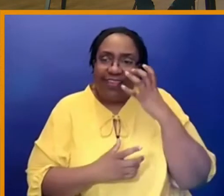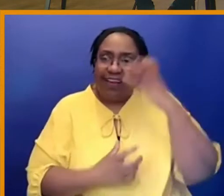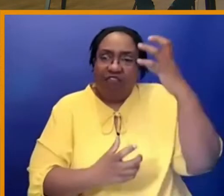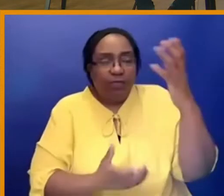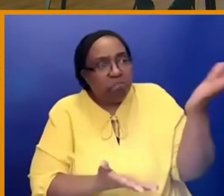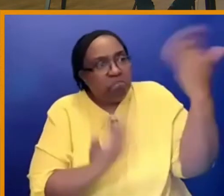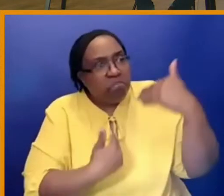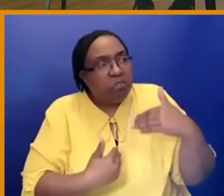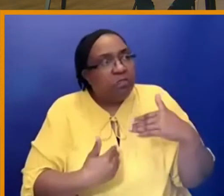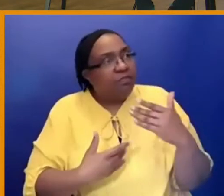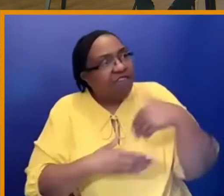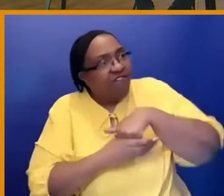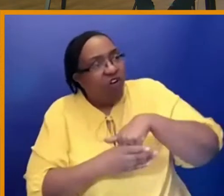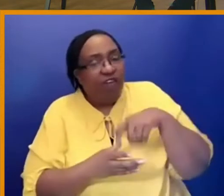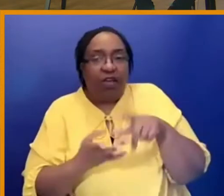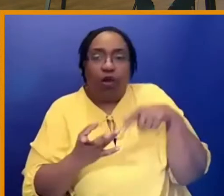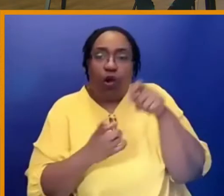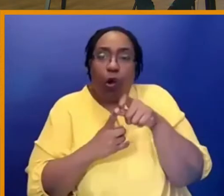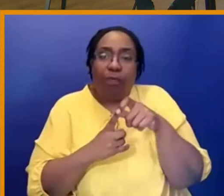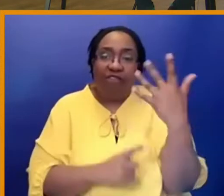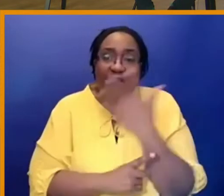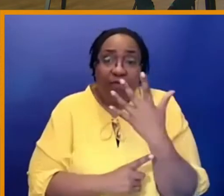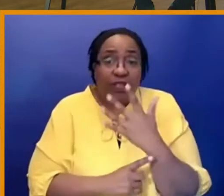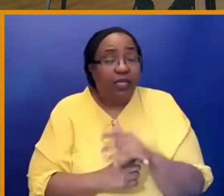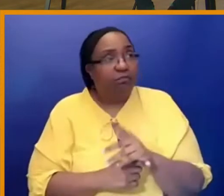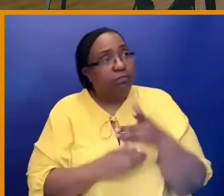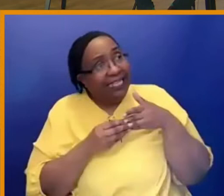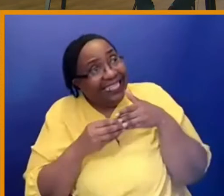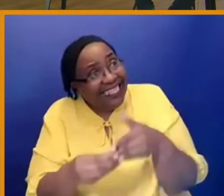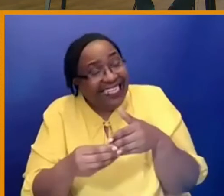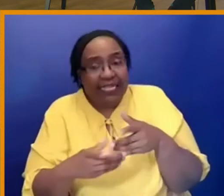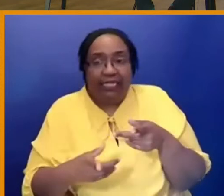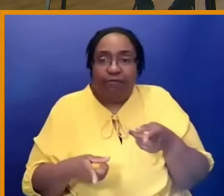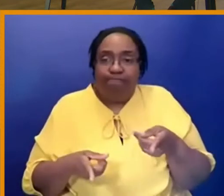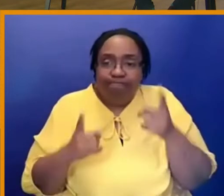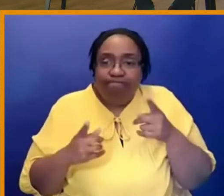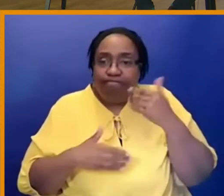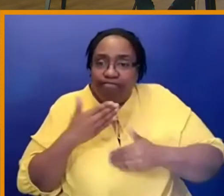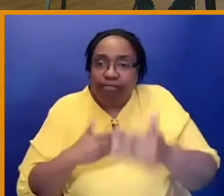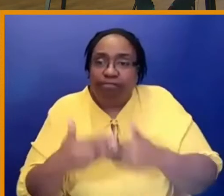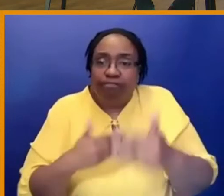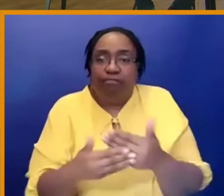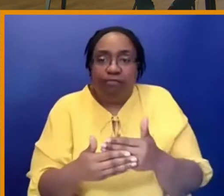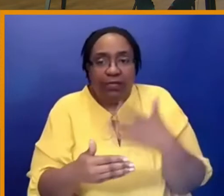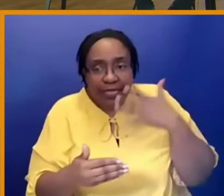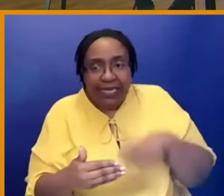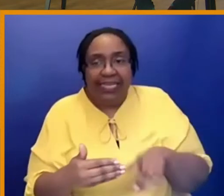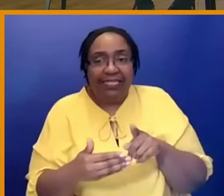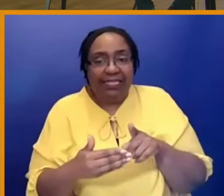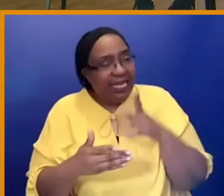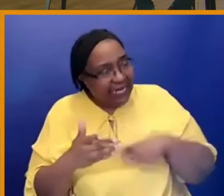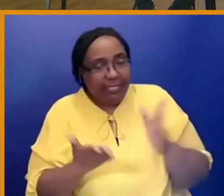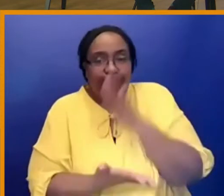the charge for a truly global deal to turn around nature's decline. And to do that properly, it needs a credible plan